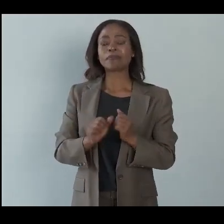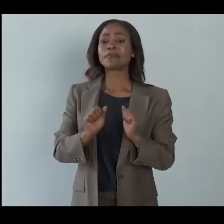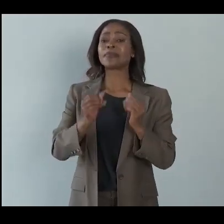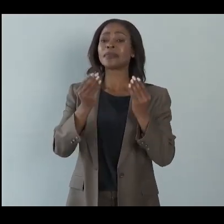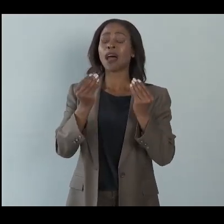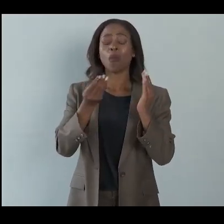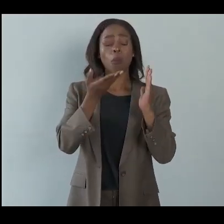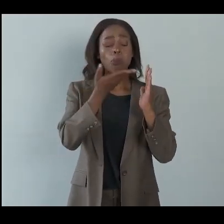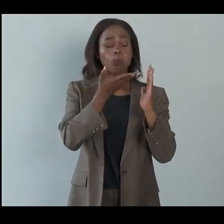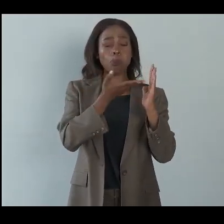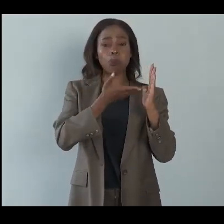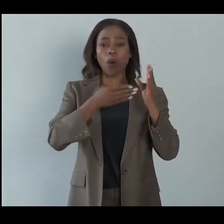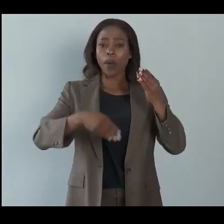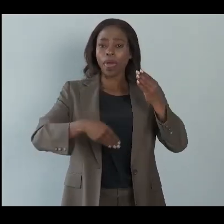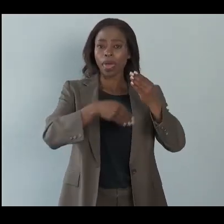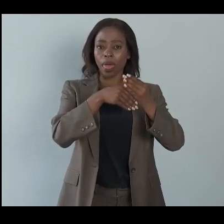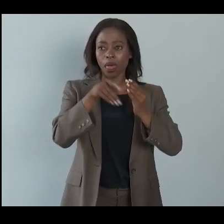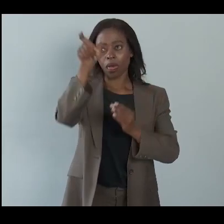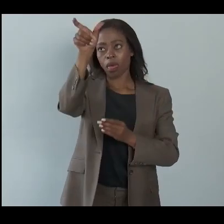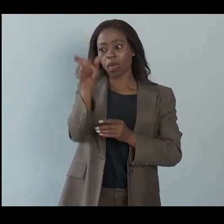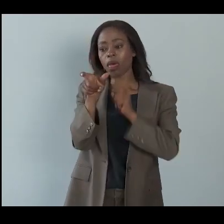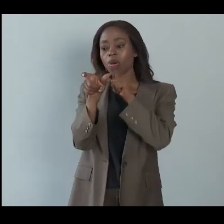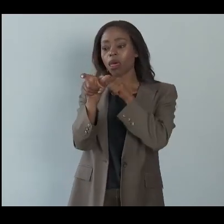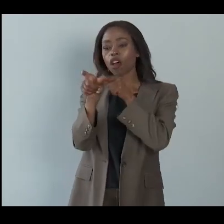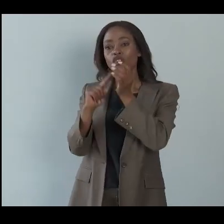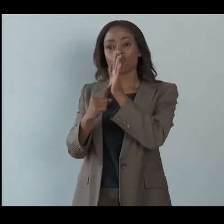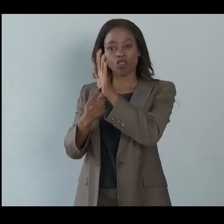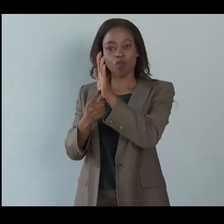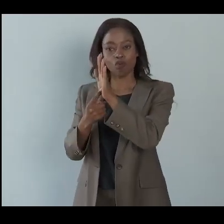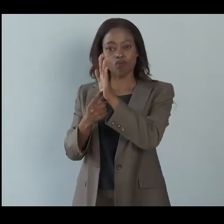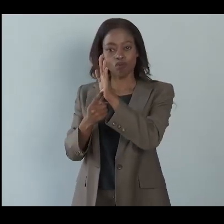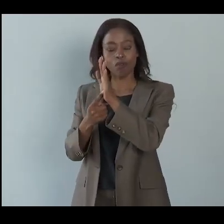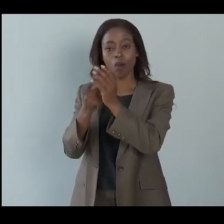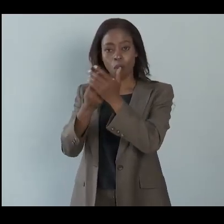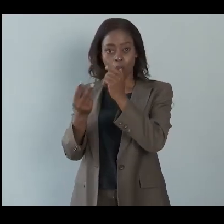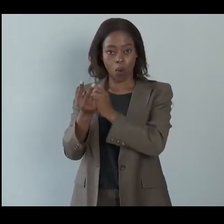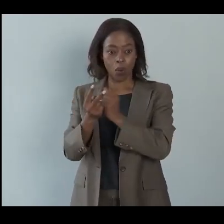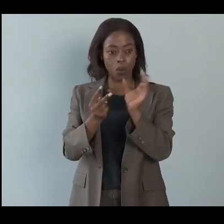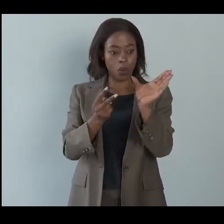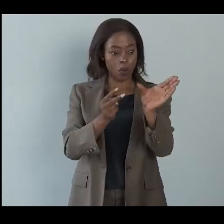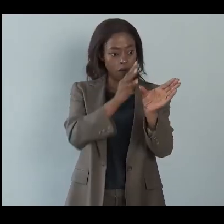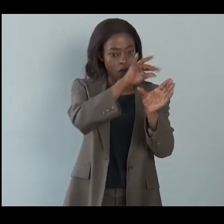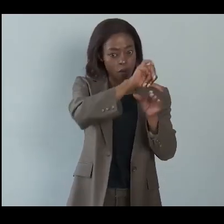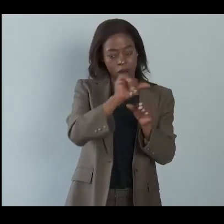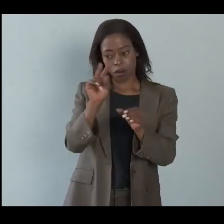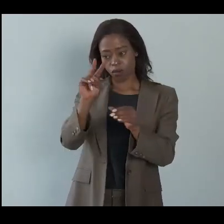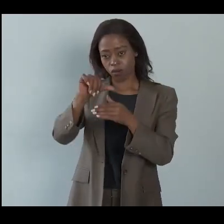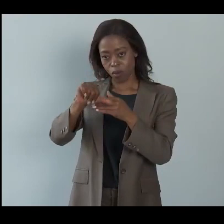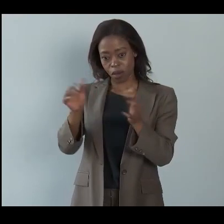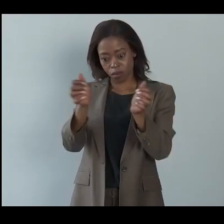numbers, we have included a column to show our results excluding the ATM business in both periods to provide a like-for-like